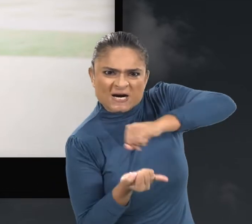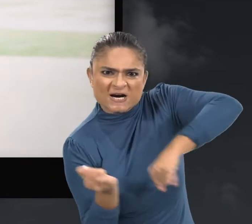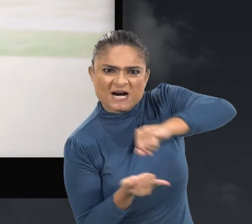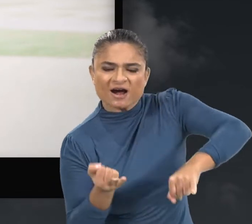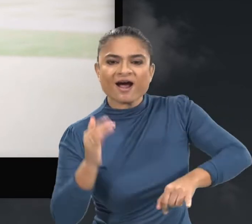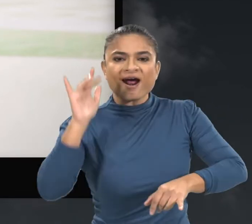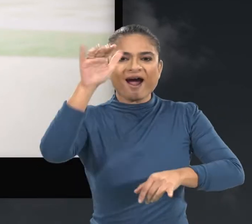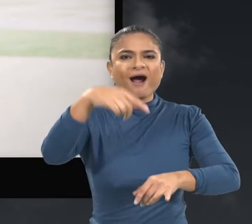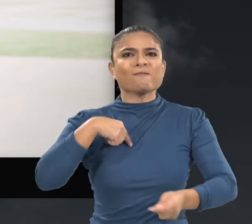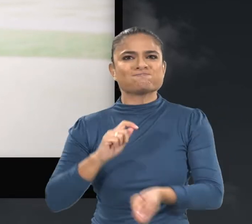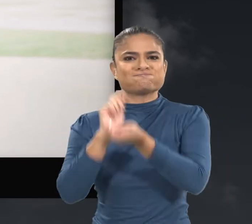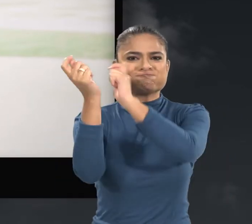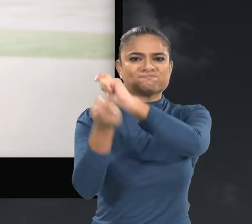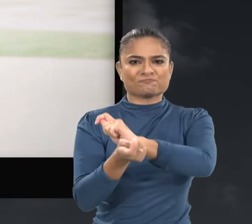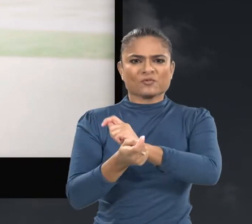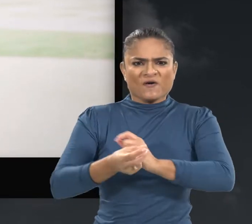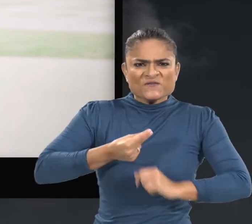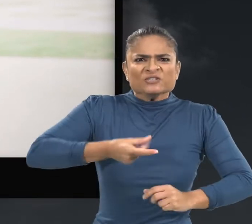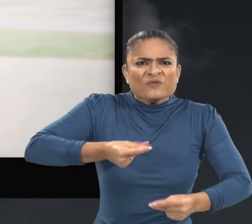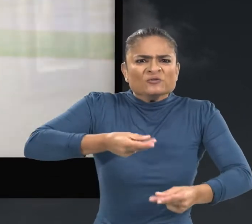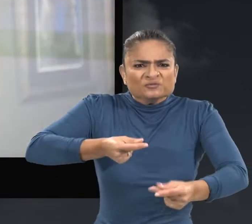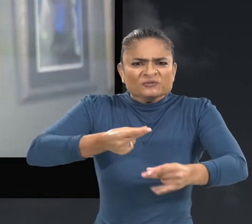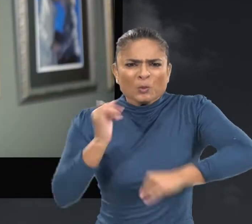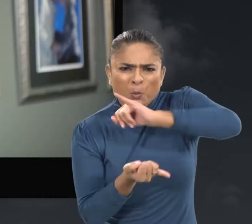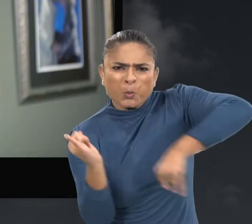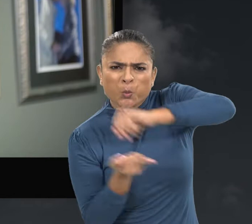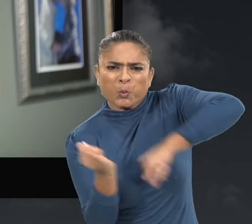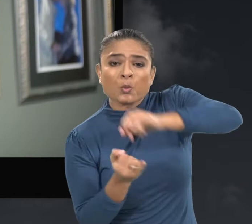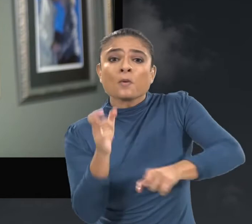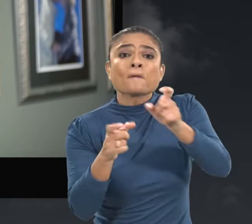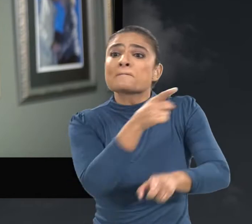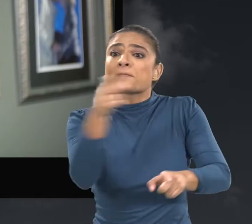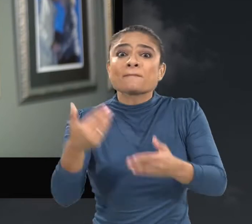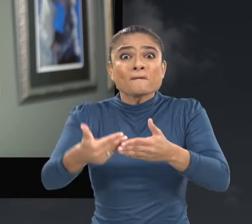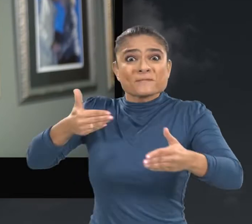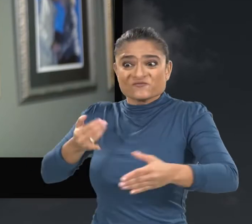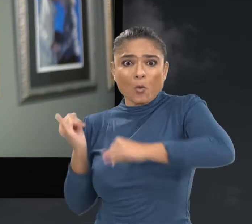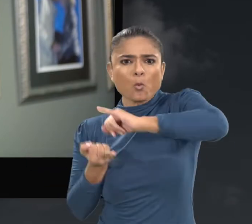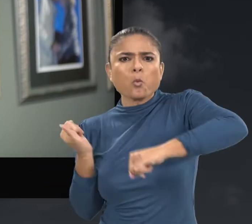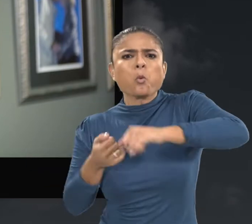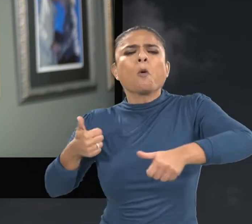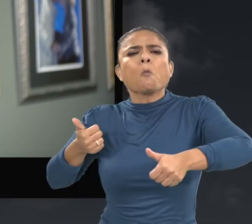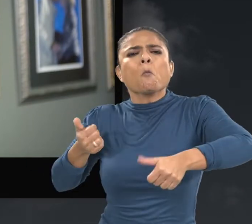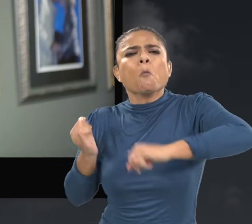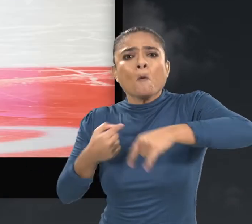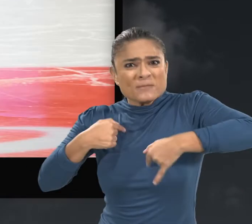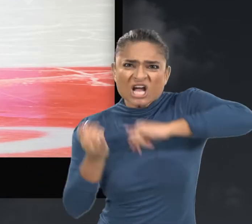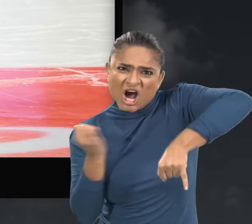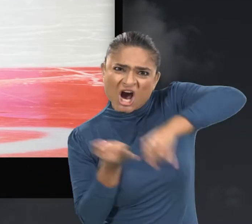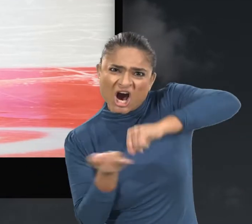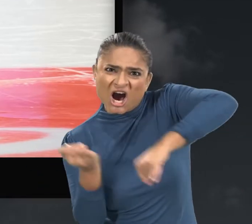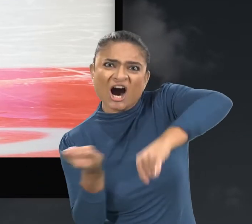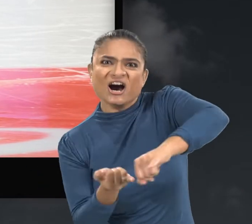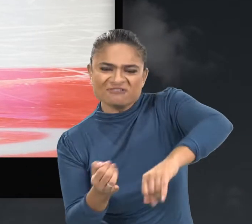fast, and then kaba mchulo king uba faster than Liban and Seba skater before.